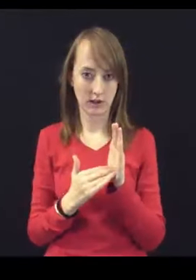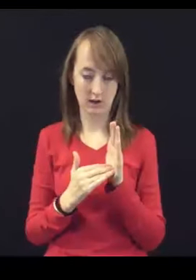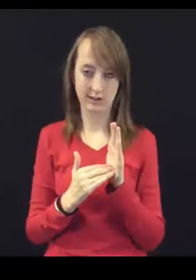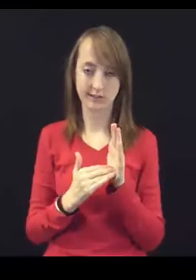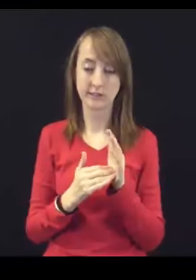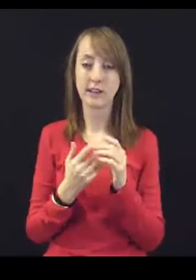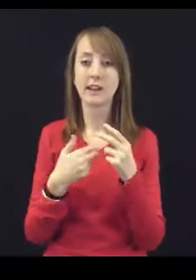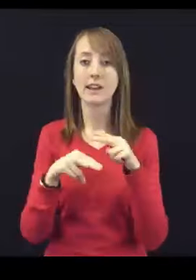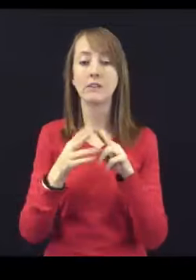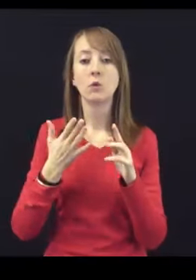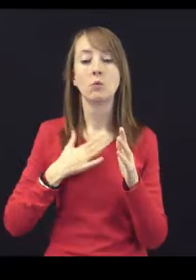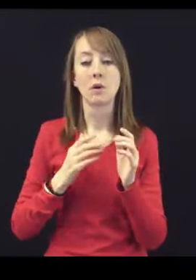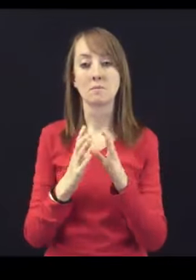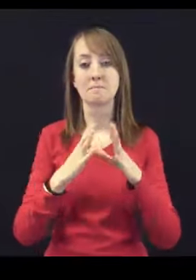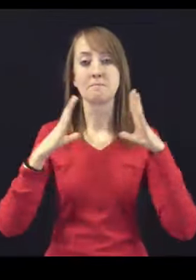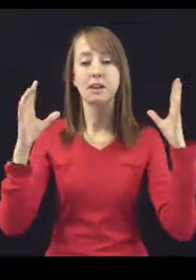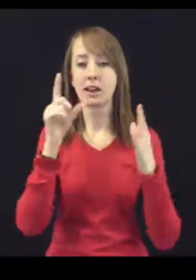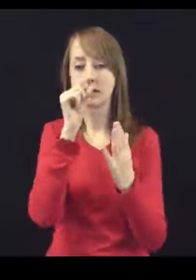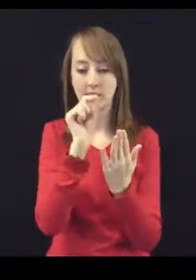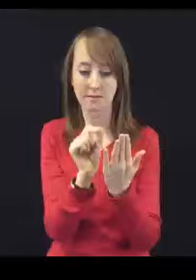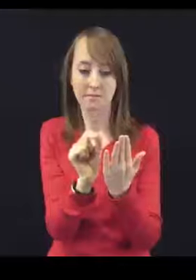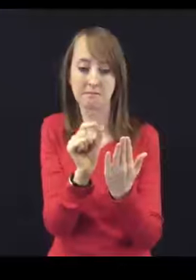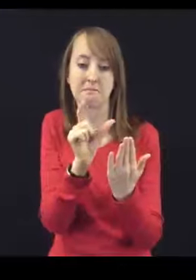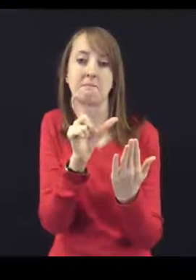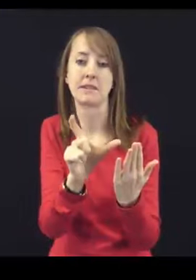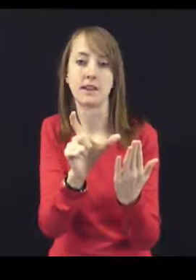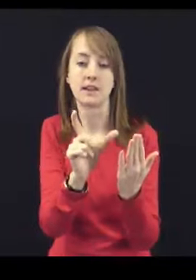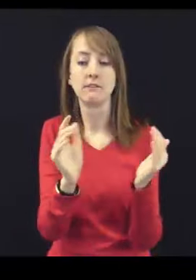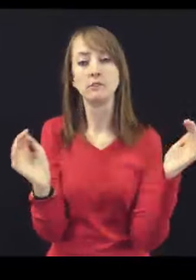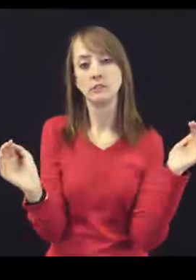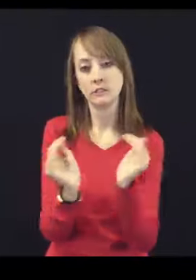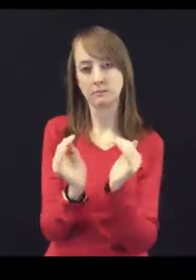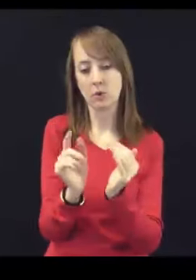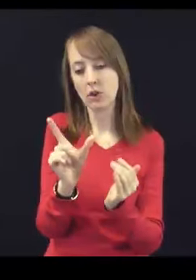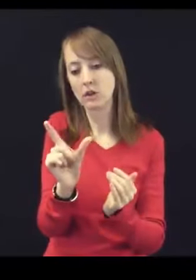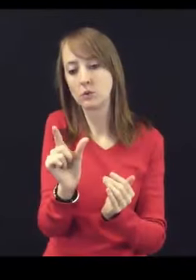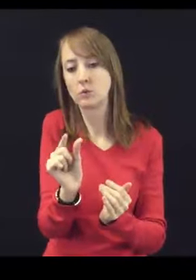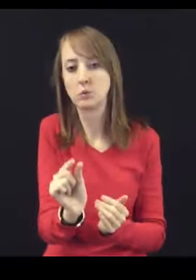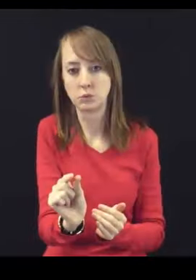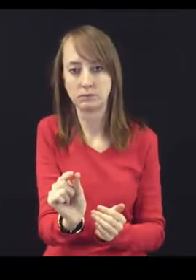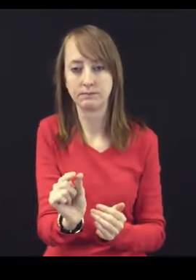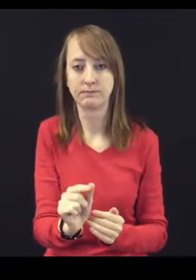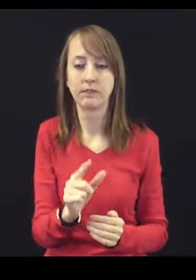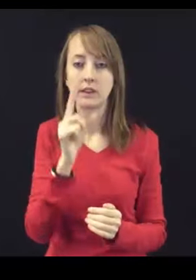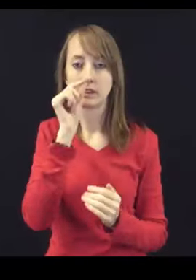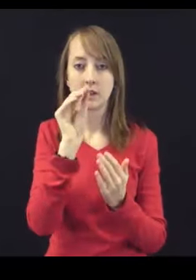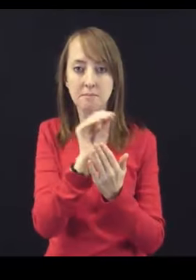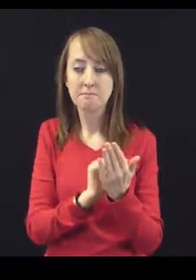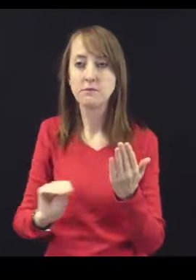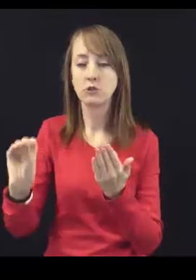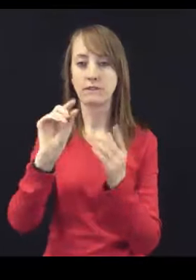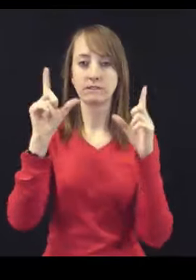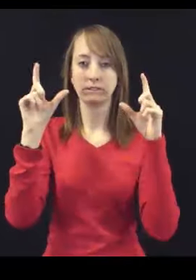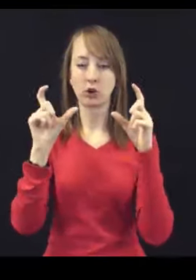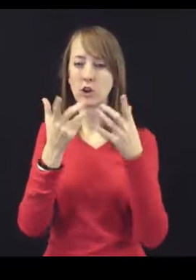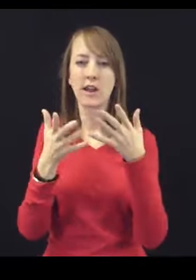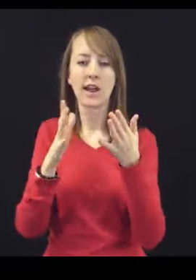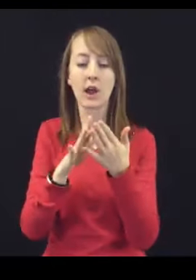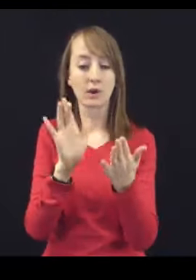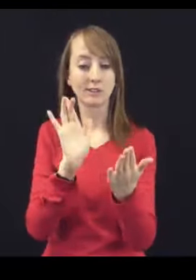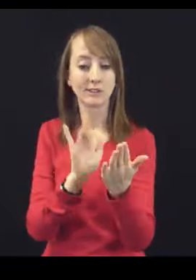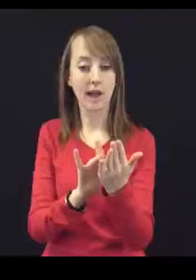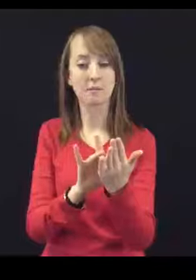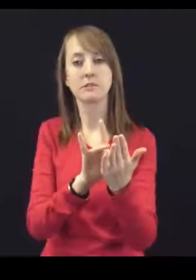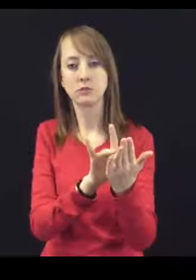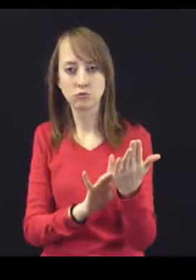keyboard. You can add a photo for the contact by tapping on the Add Photo button, from where you can either choose to take a photo with